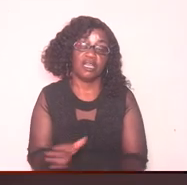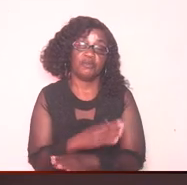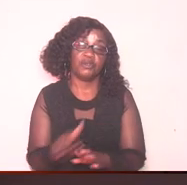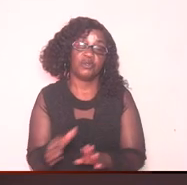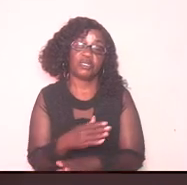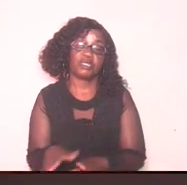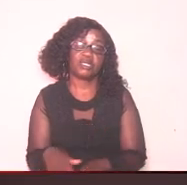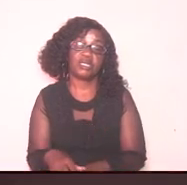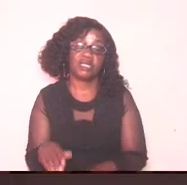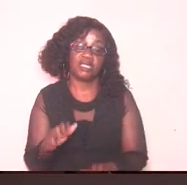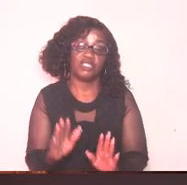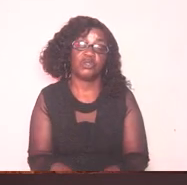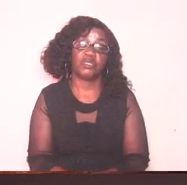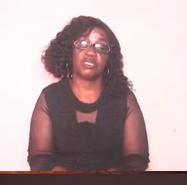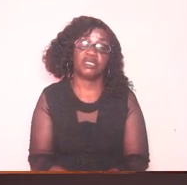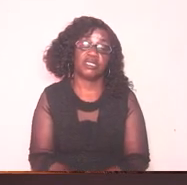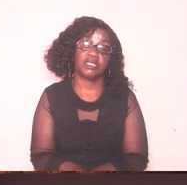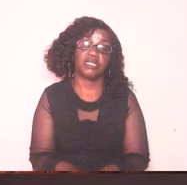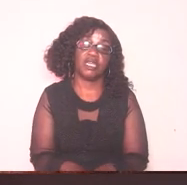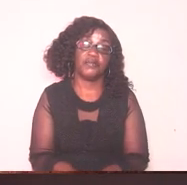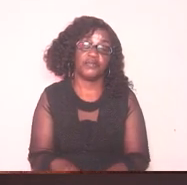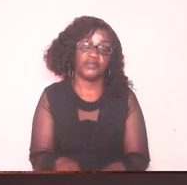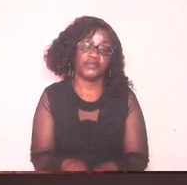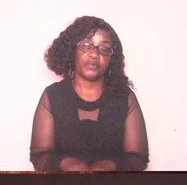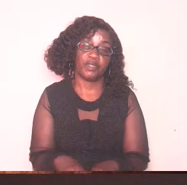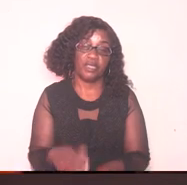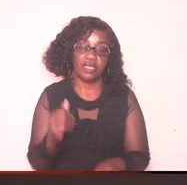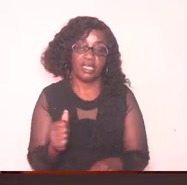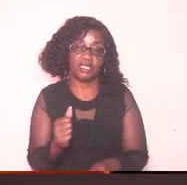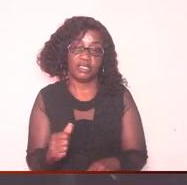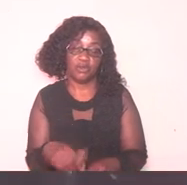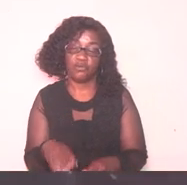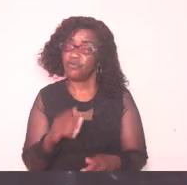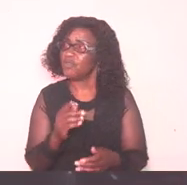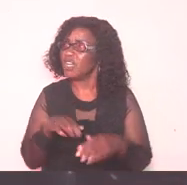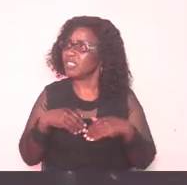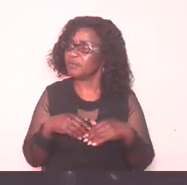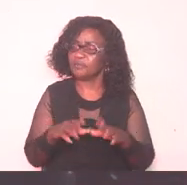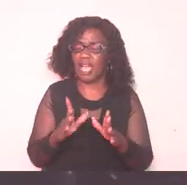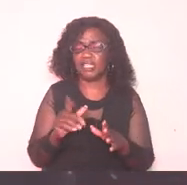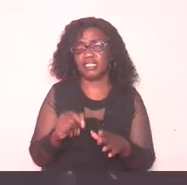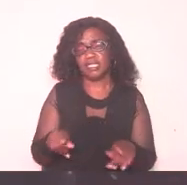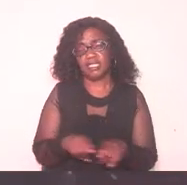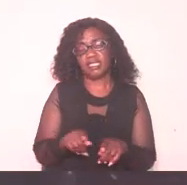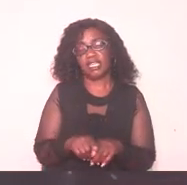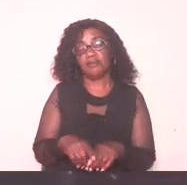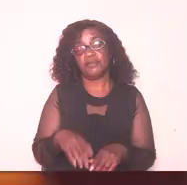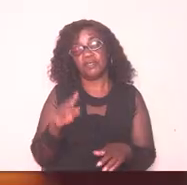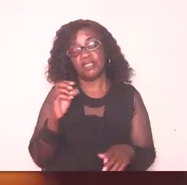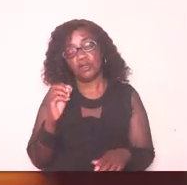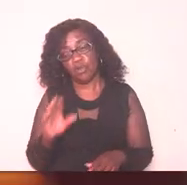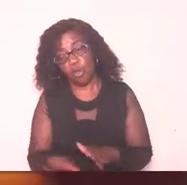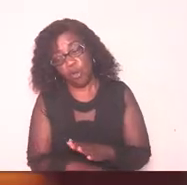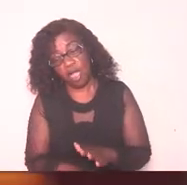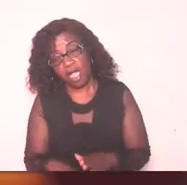talk about how there are some societies that actually have lower ages of consent. But we also see that these same societies have got lower STD rates, they've